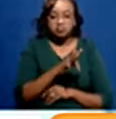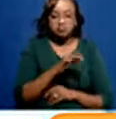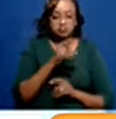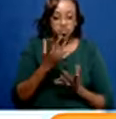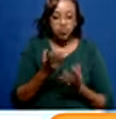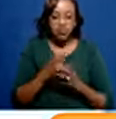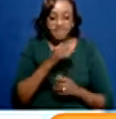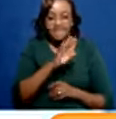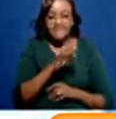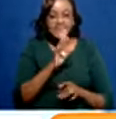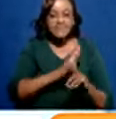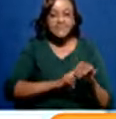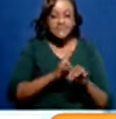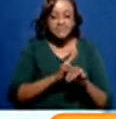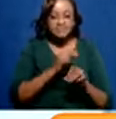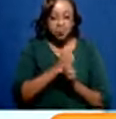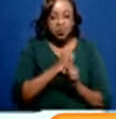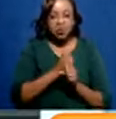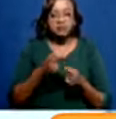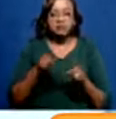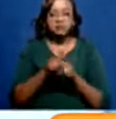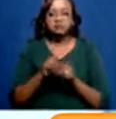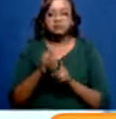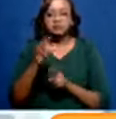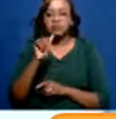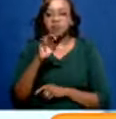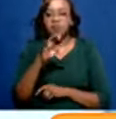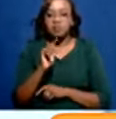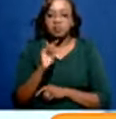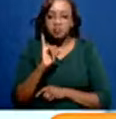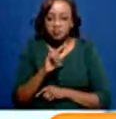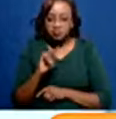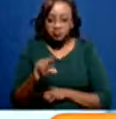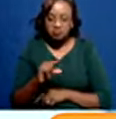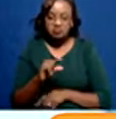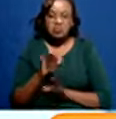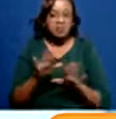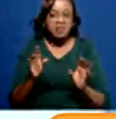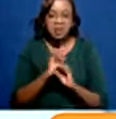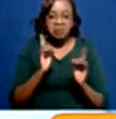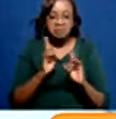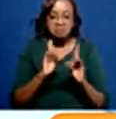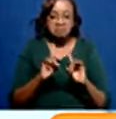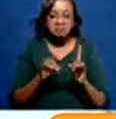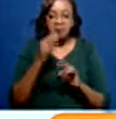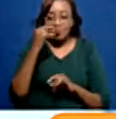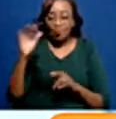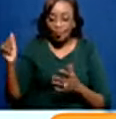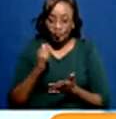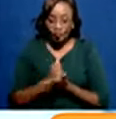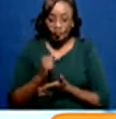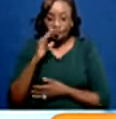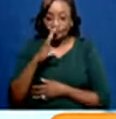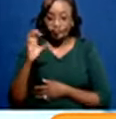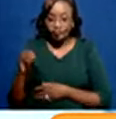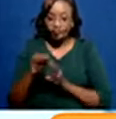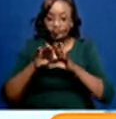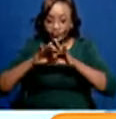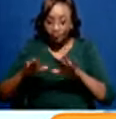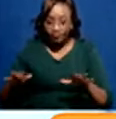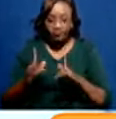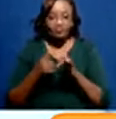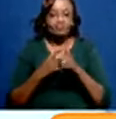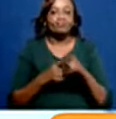an acting CEO before we get a substantive one. Because the process of recruiting a substantive CEO, and by the time he gets appraised with